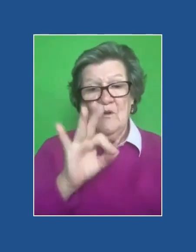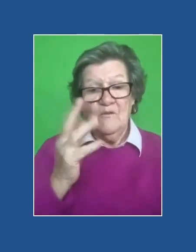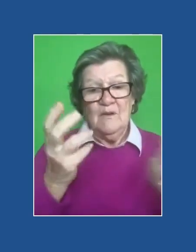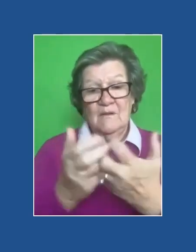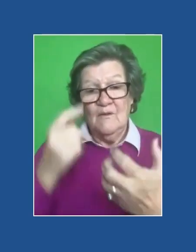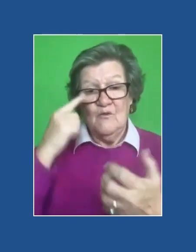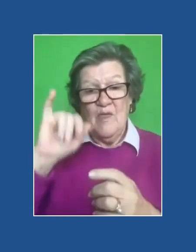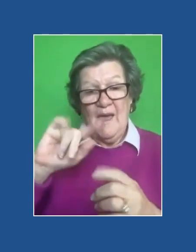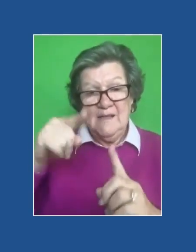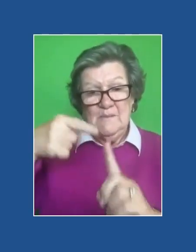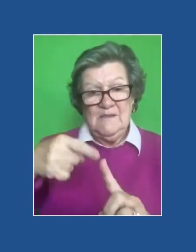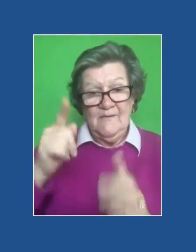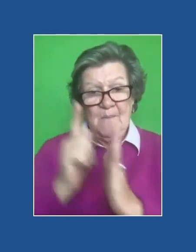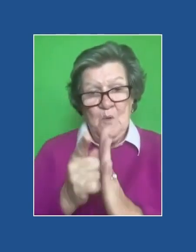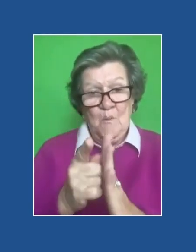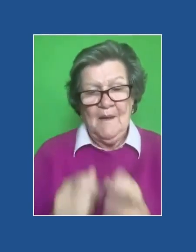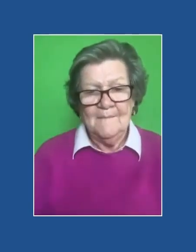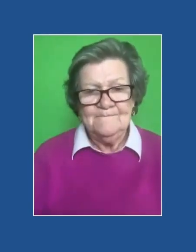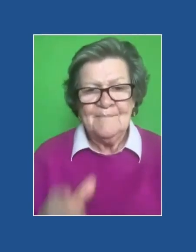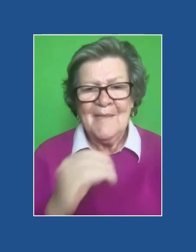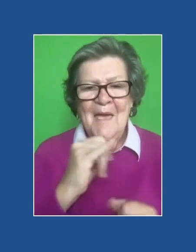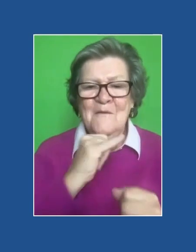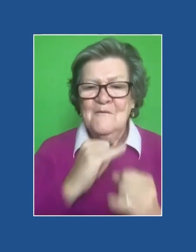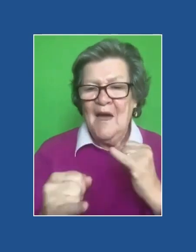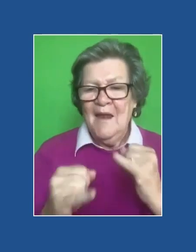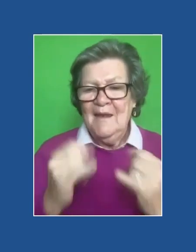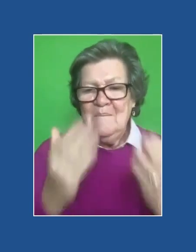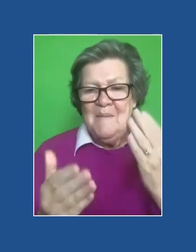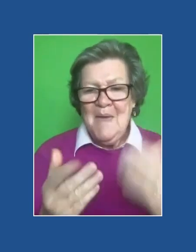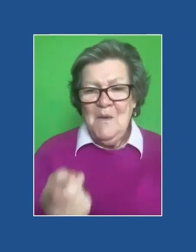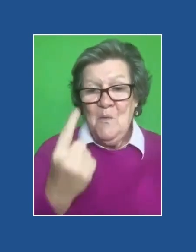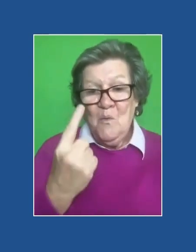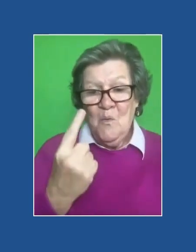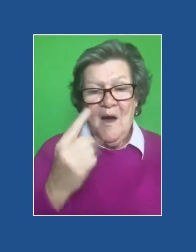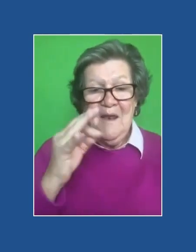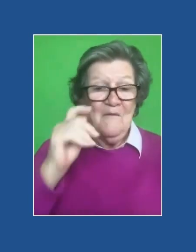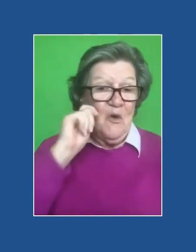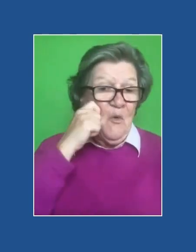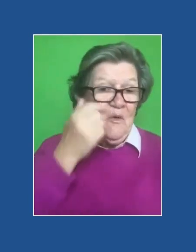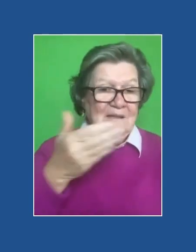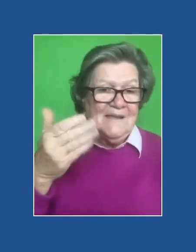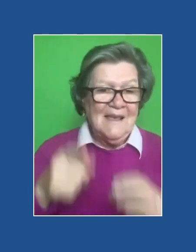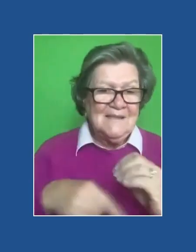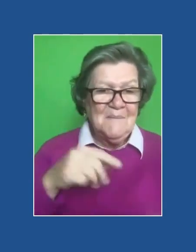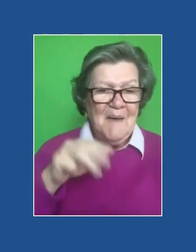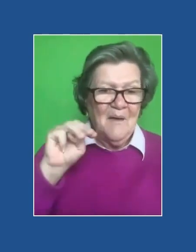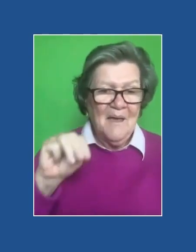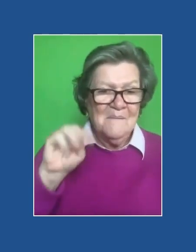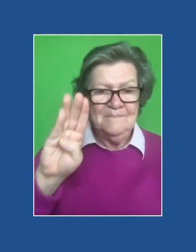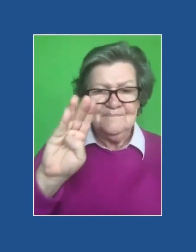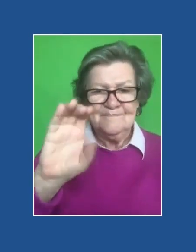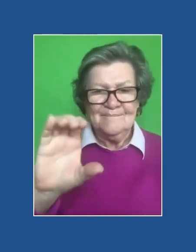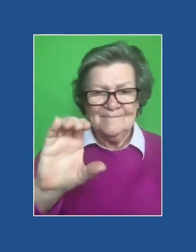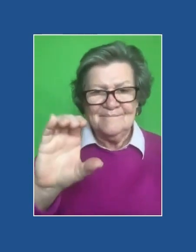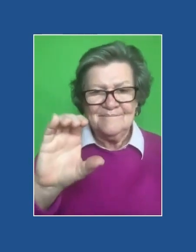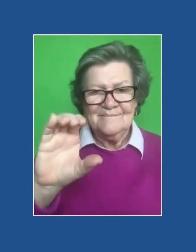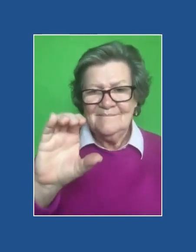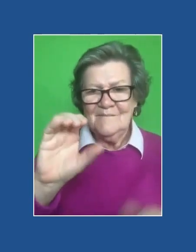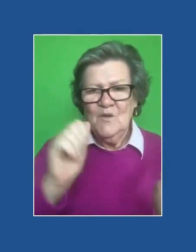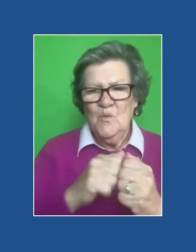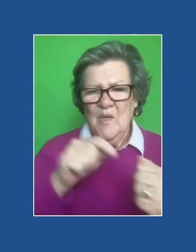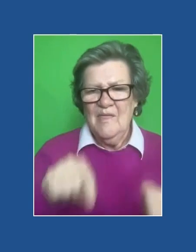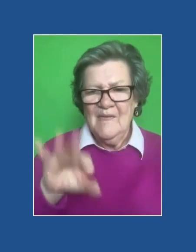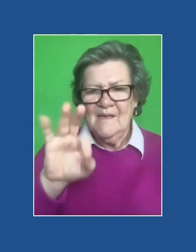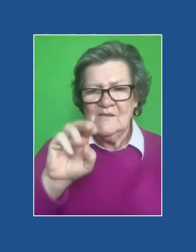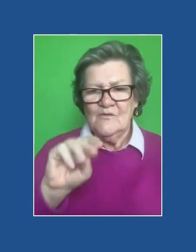moment. And finally, and maybe perhaps one of the coolest things about measurement-based care within a DBT framework